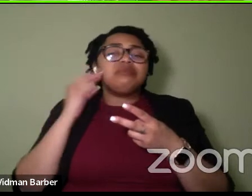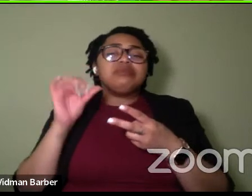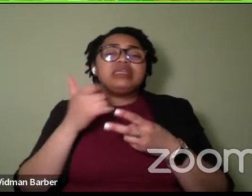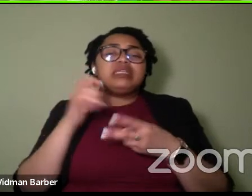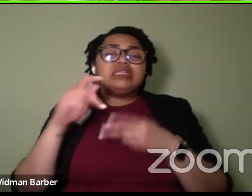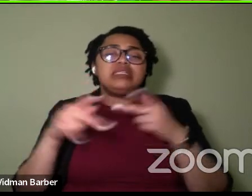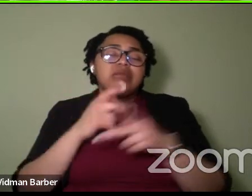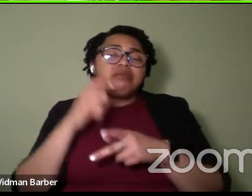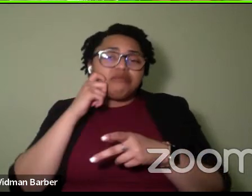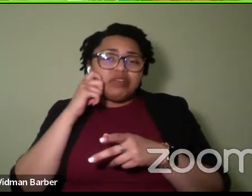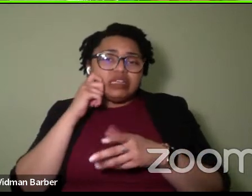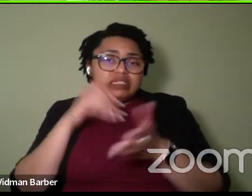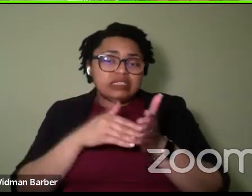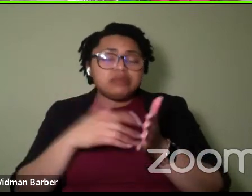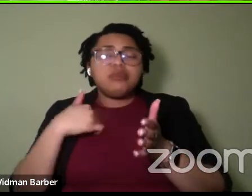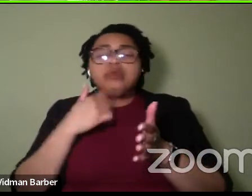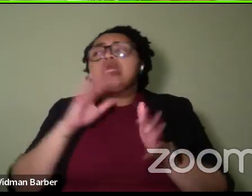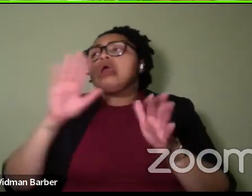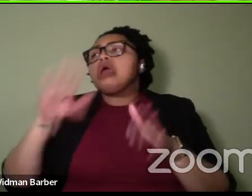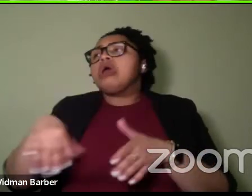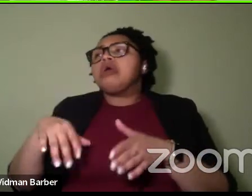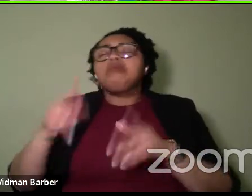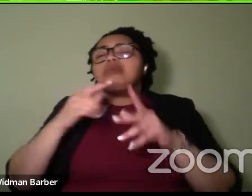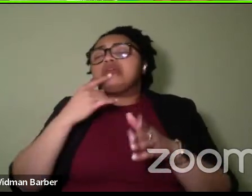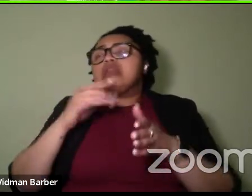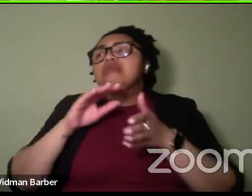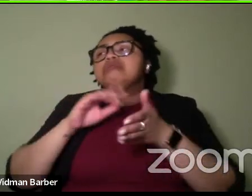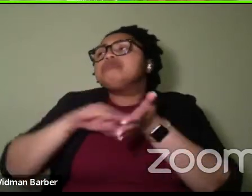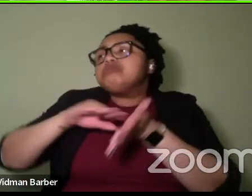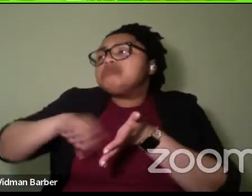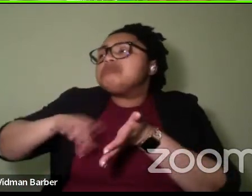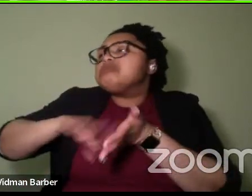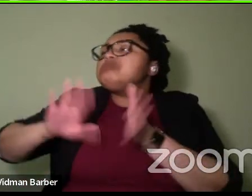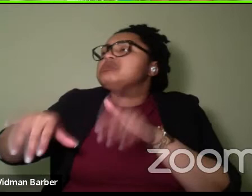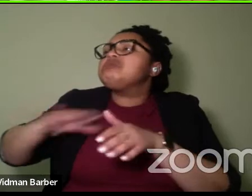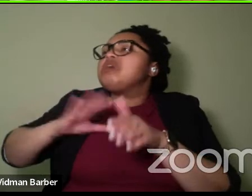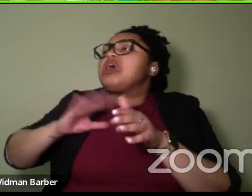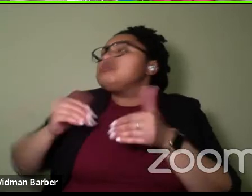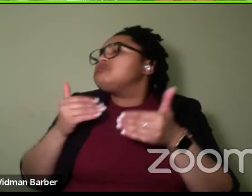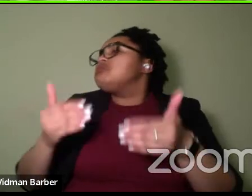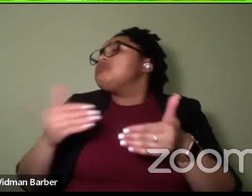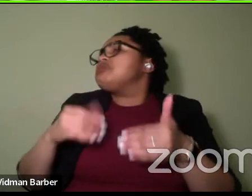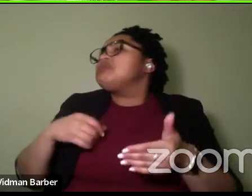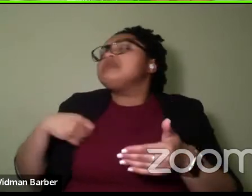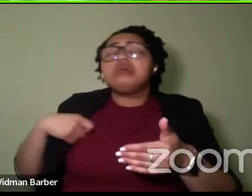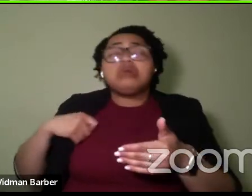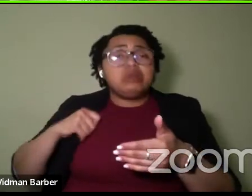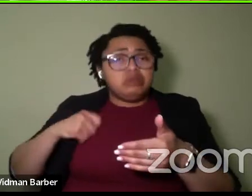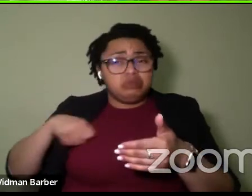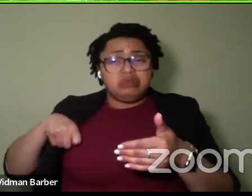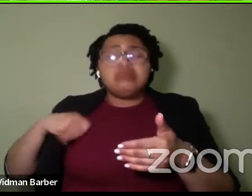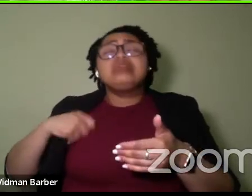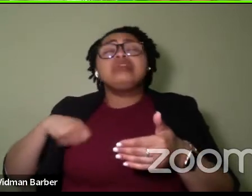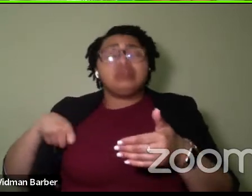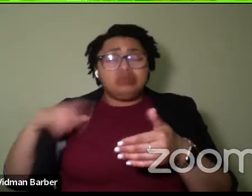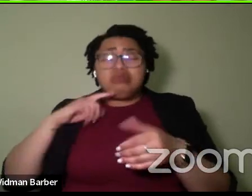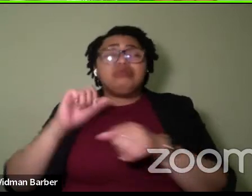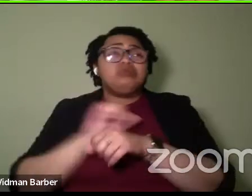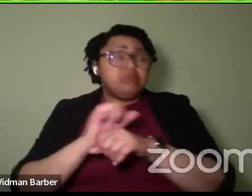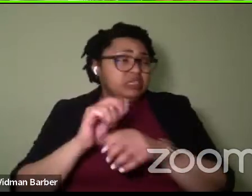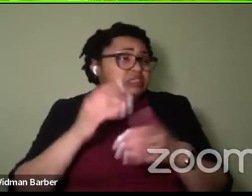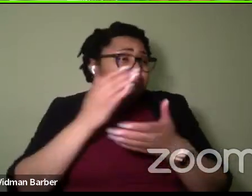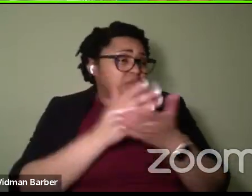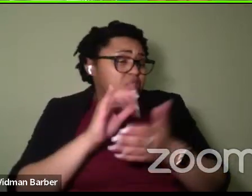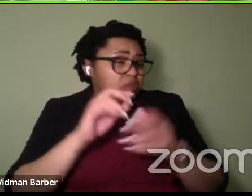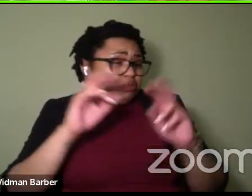while writing this book, some of those cases or incidents came back to the surface. So in a way, I was like, oh, maybe I am actually traumatized from